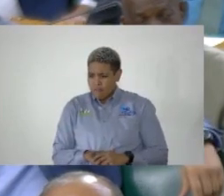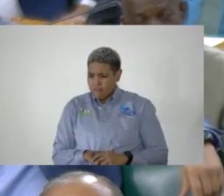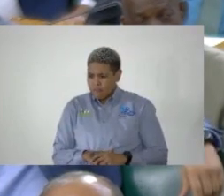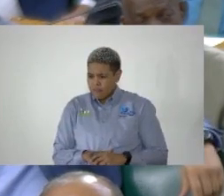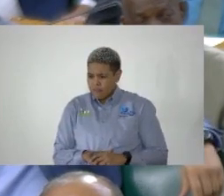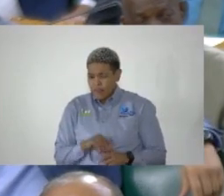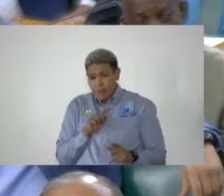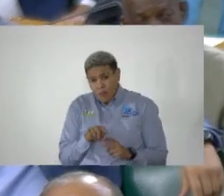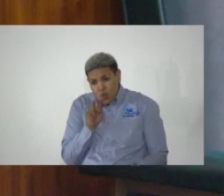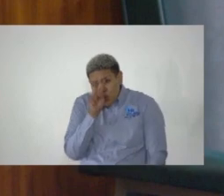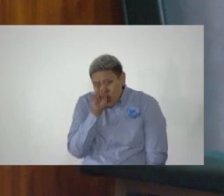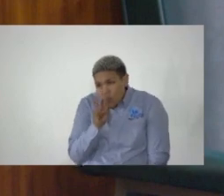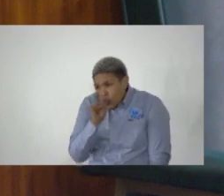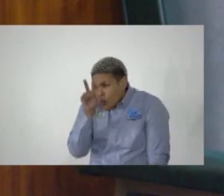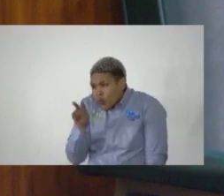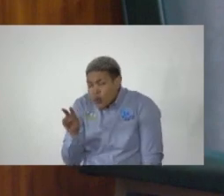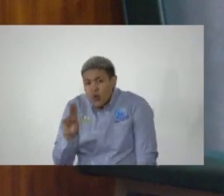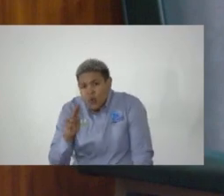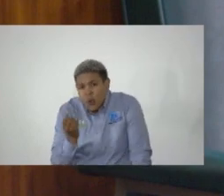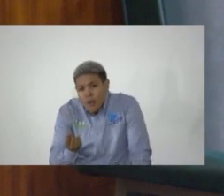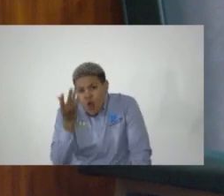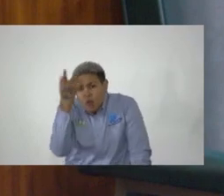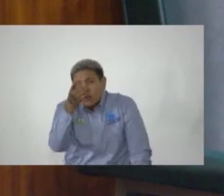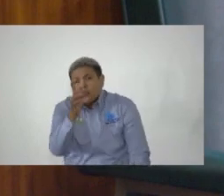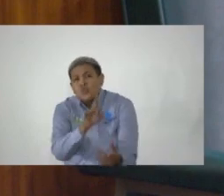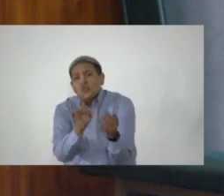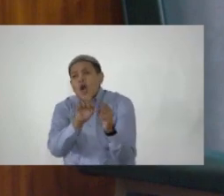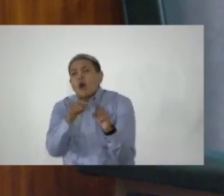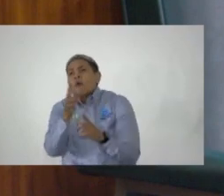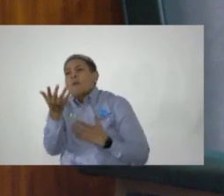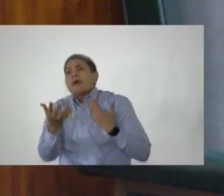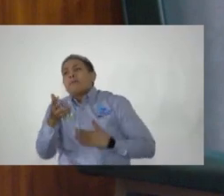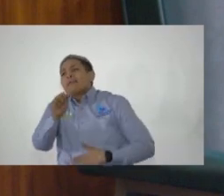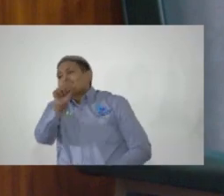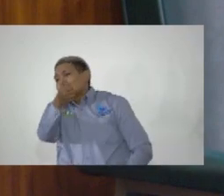on the number of things spilling over. You're talking about maybe 10